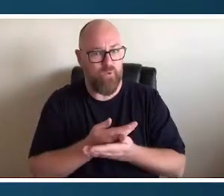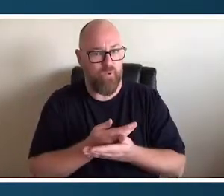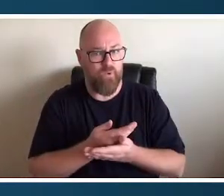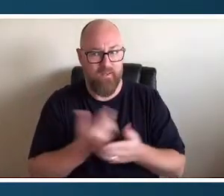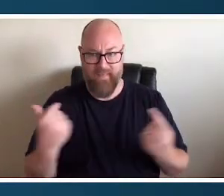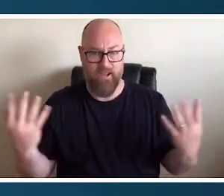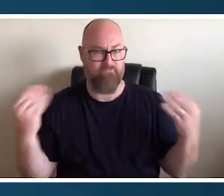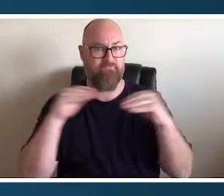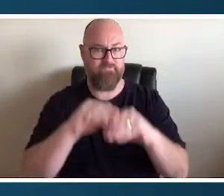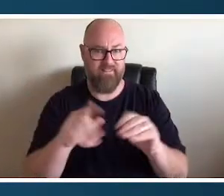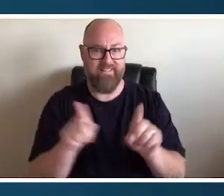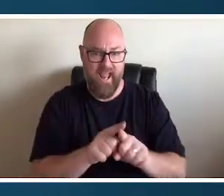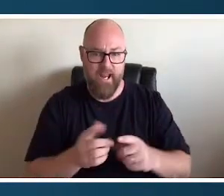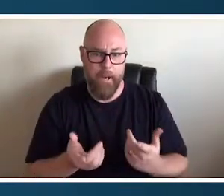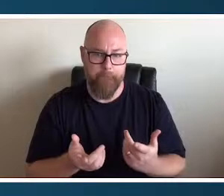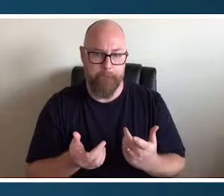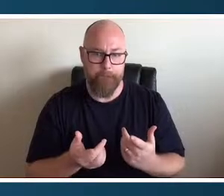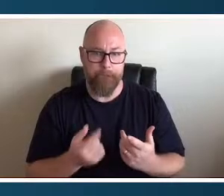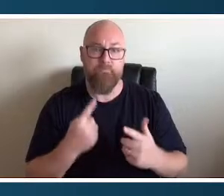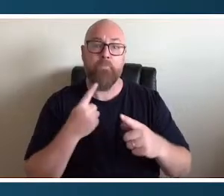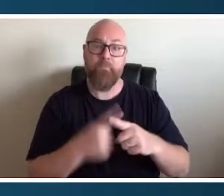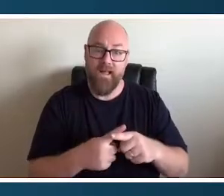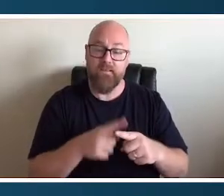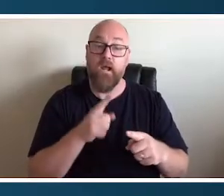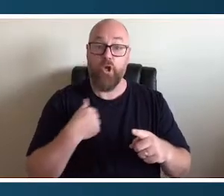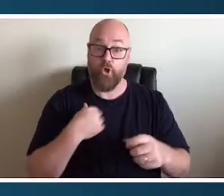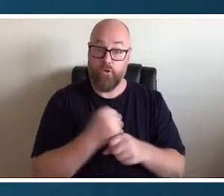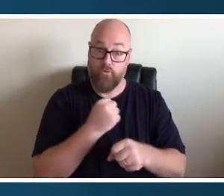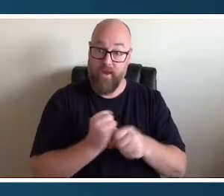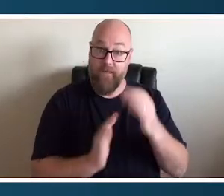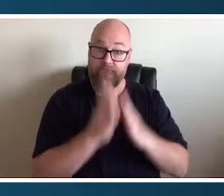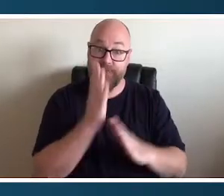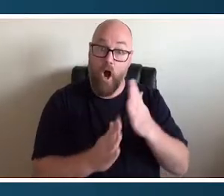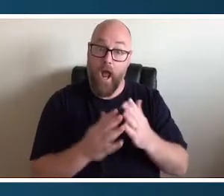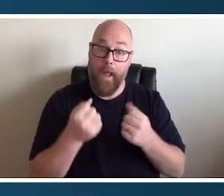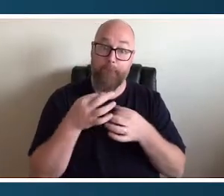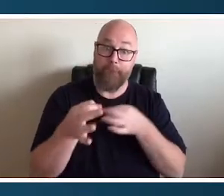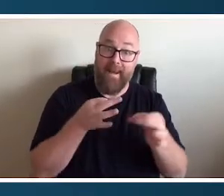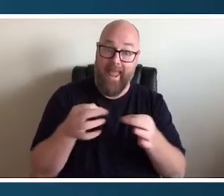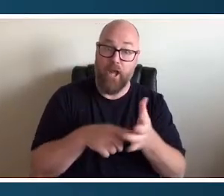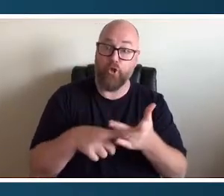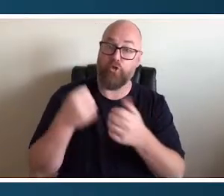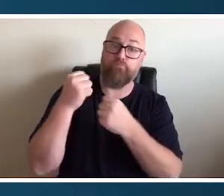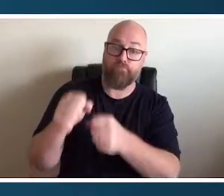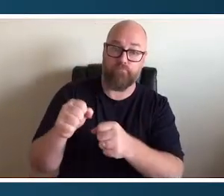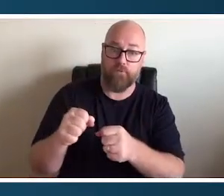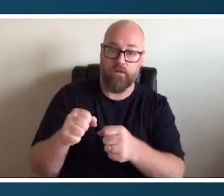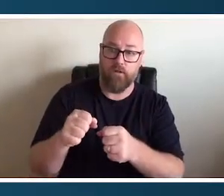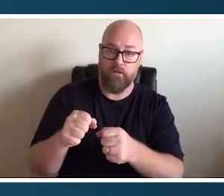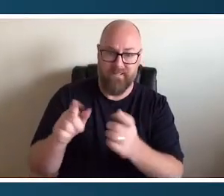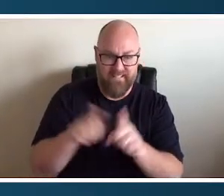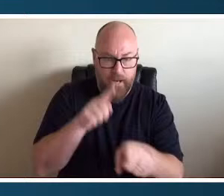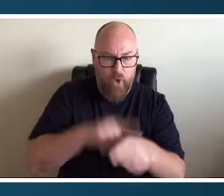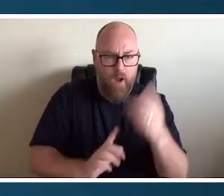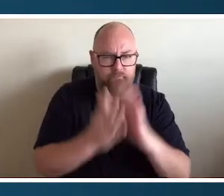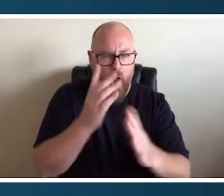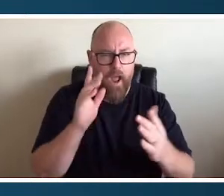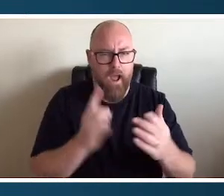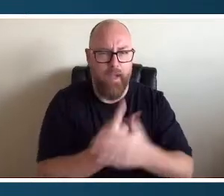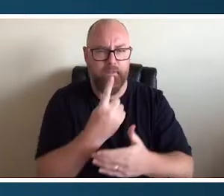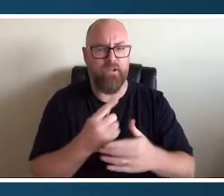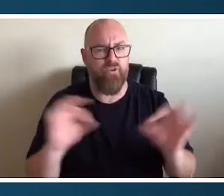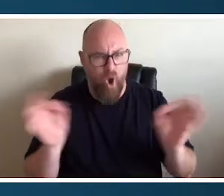a firefighting plan in the middle of a fire. So the whole prevention and funding for